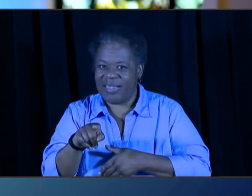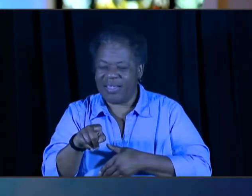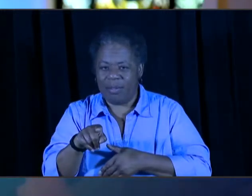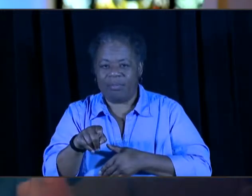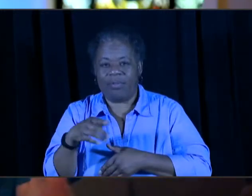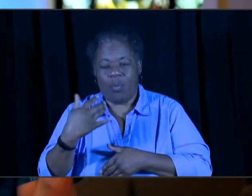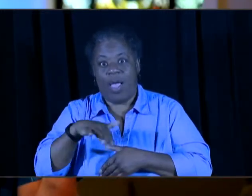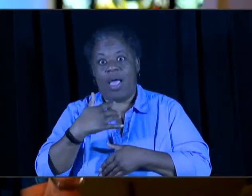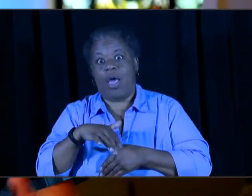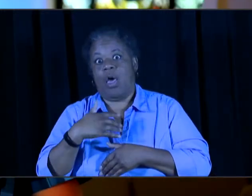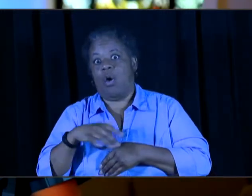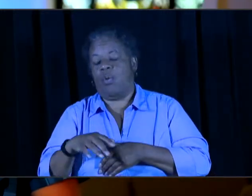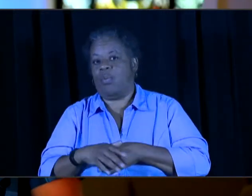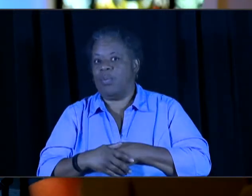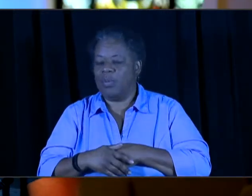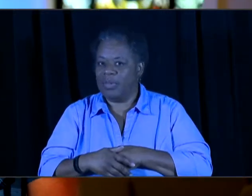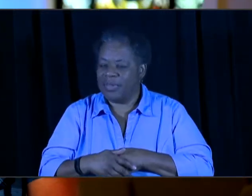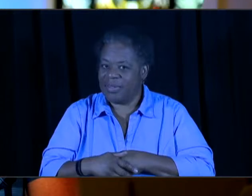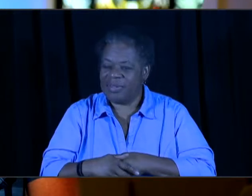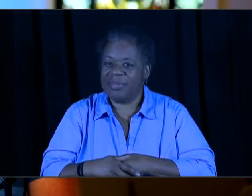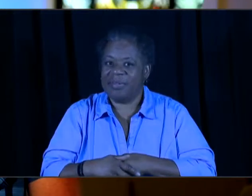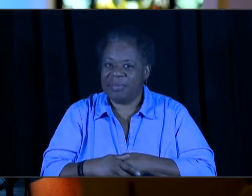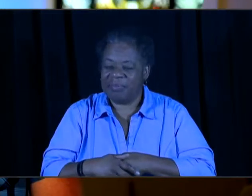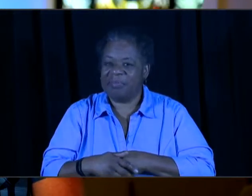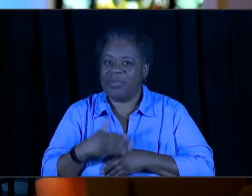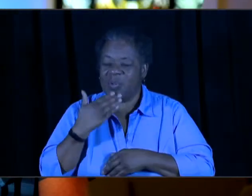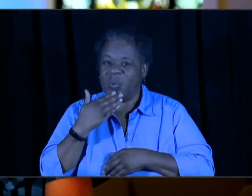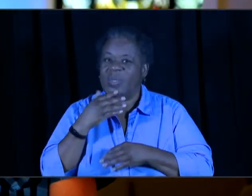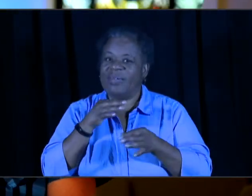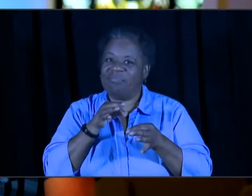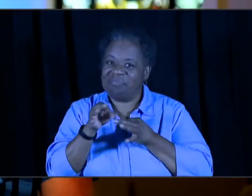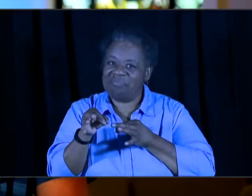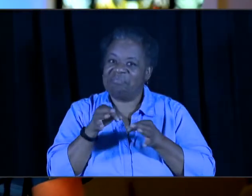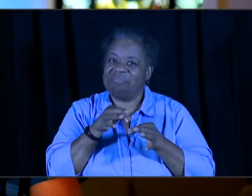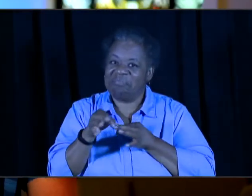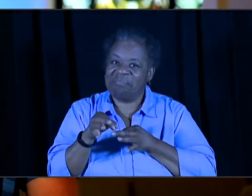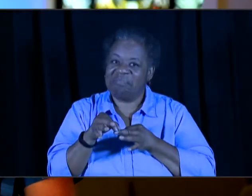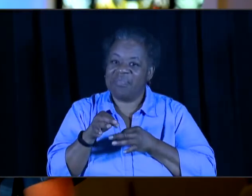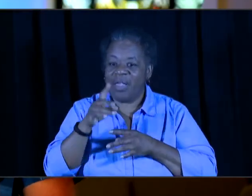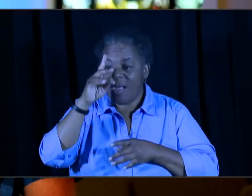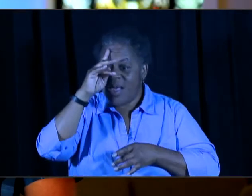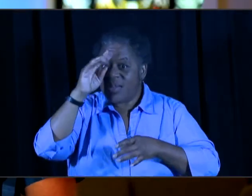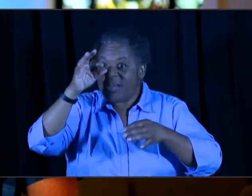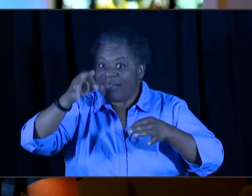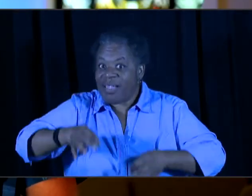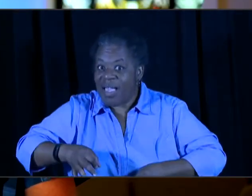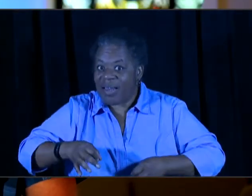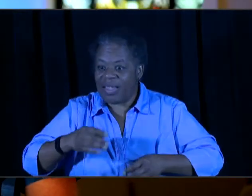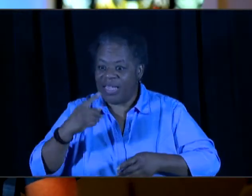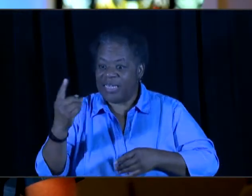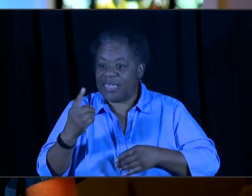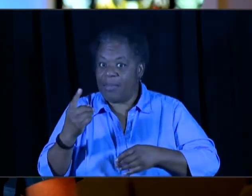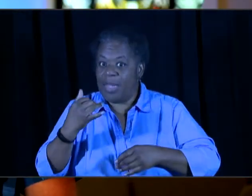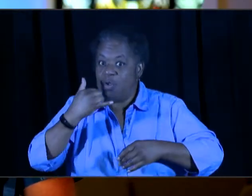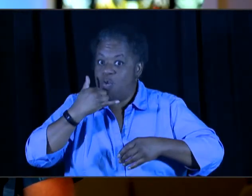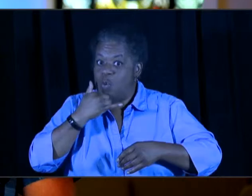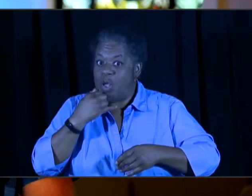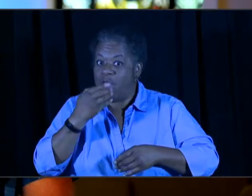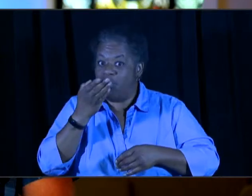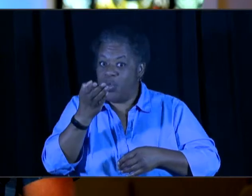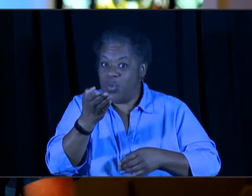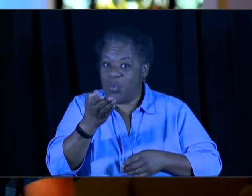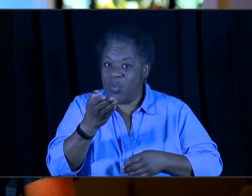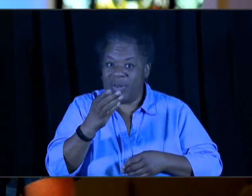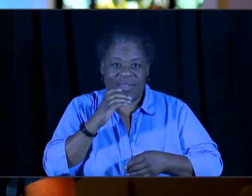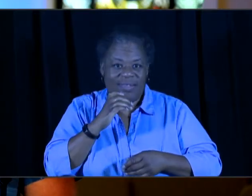think it's way better than Google's definition, frankly. Deciding that someone who has wronged you doesn't have to